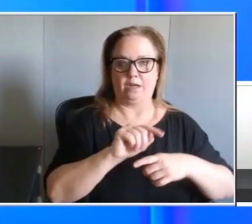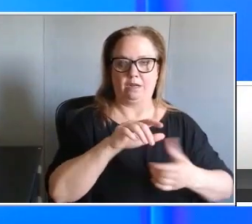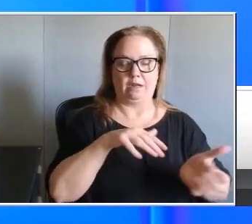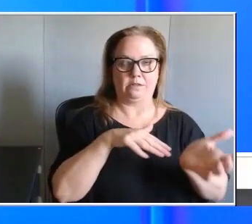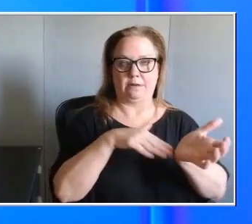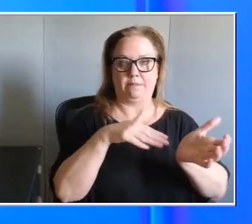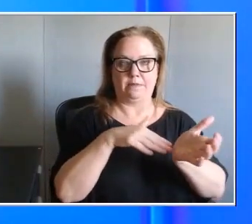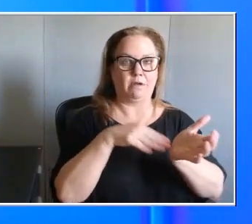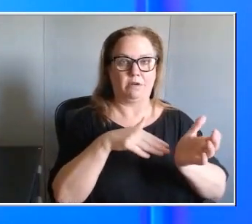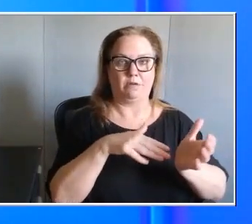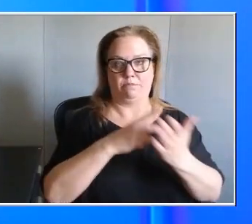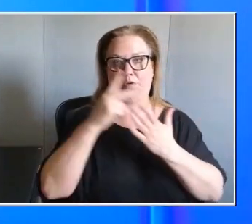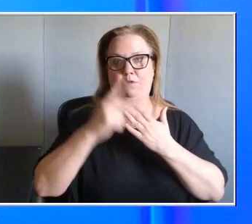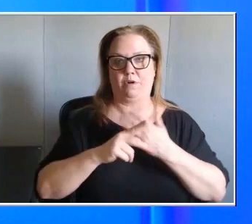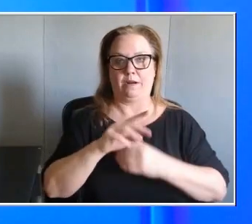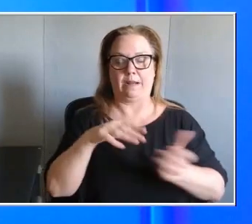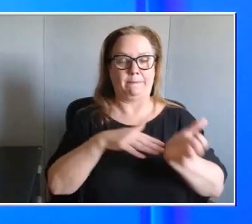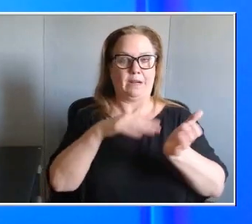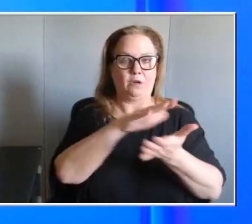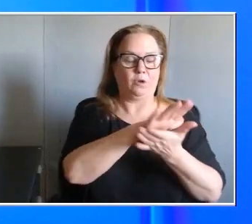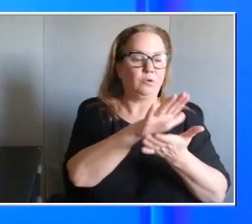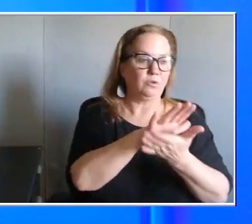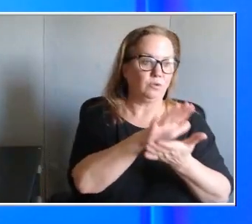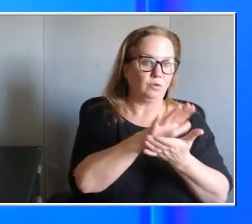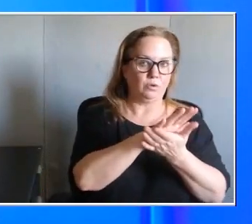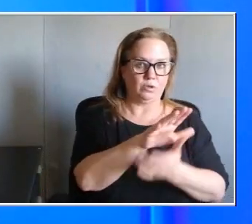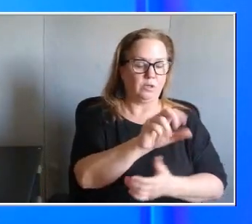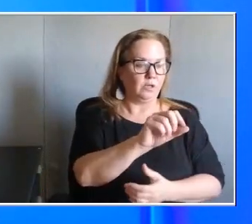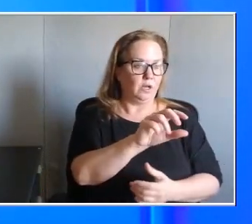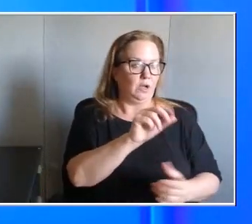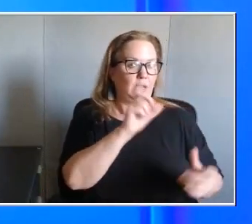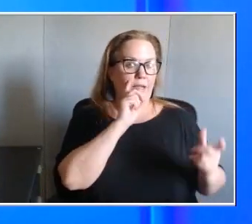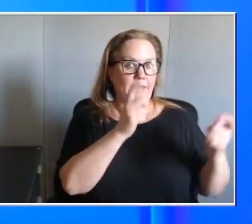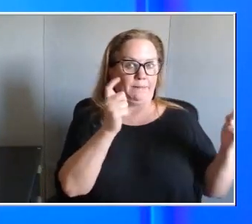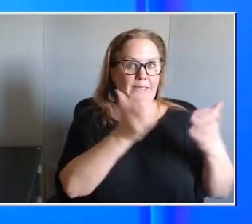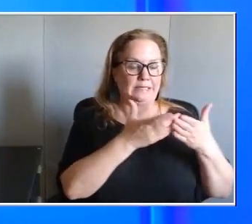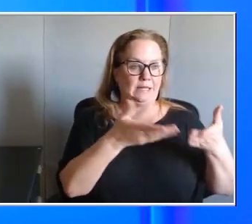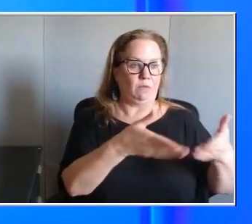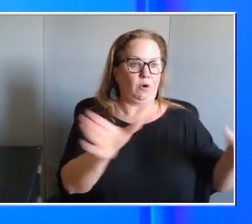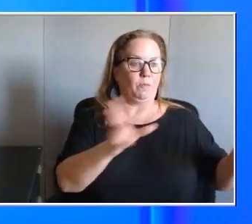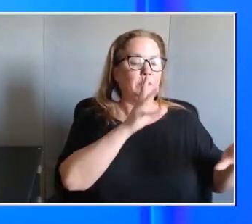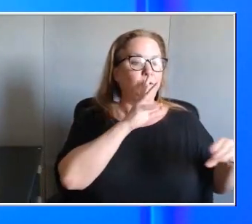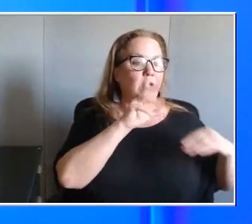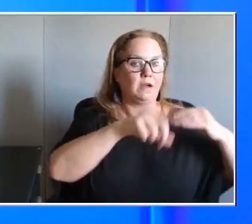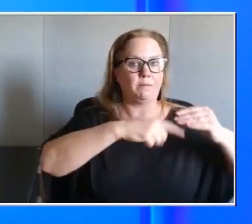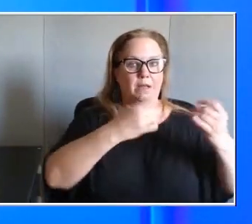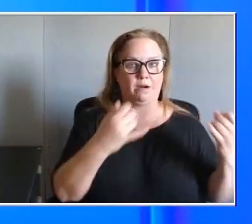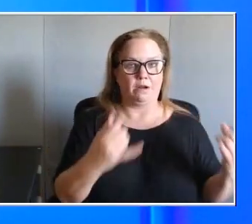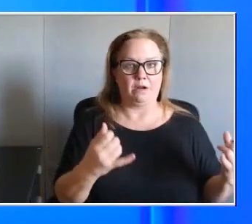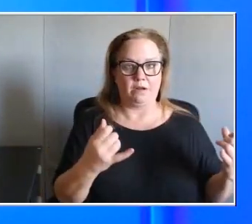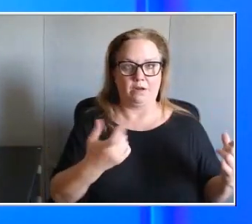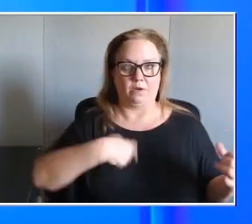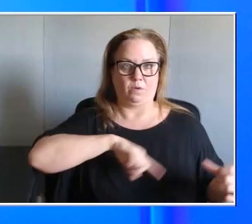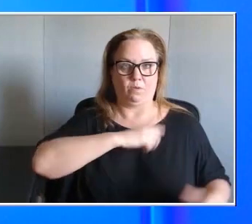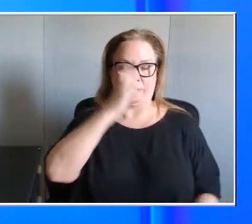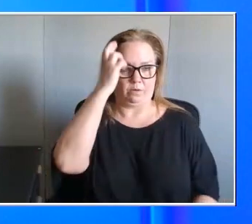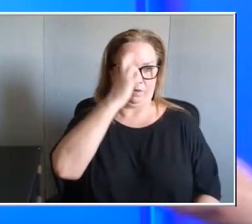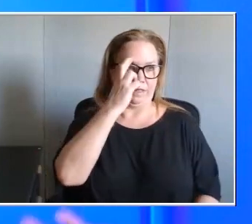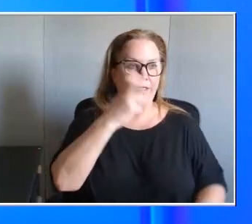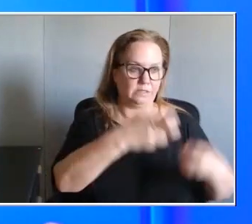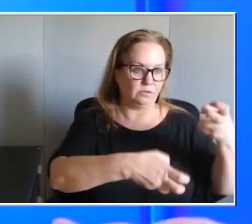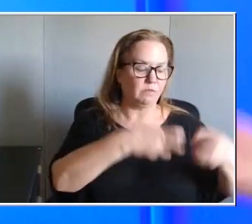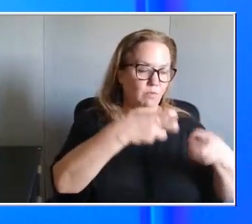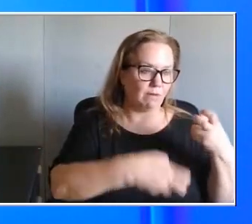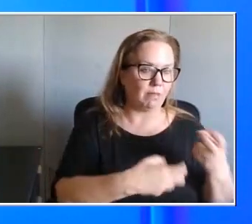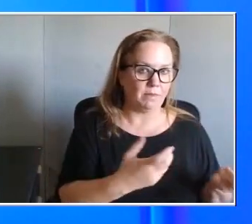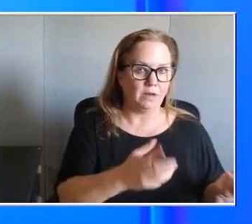And it wasn't probably even in medical school either. Yeah. So I think the biggest thing is that we are open to talk about it, and we realize that there's a problem. And so